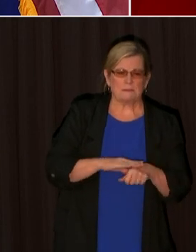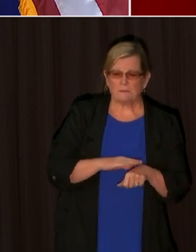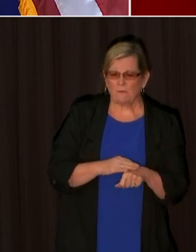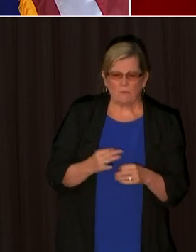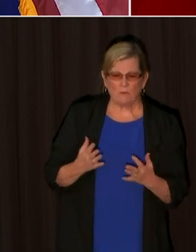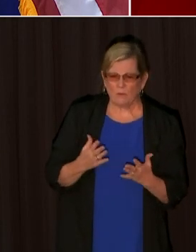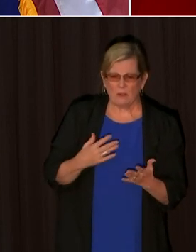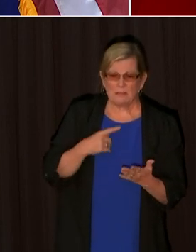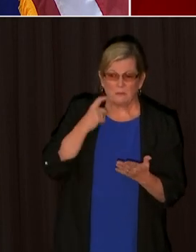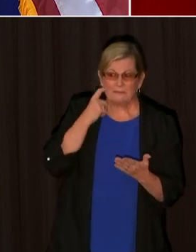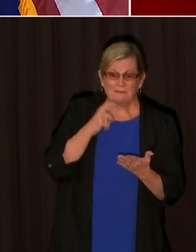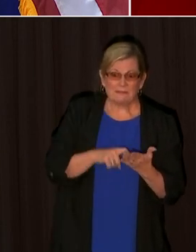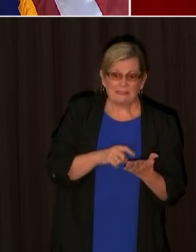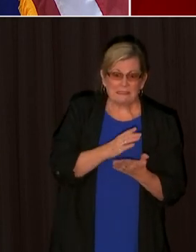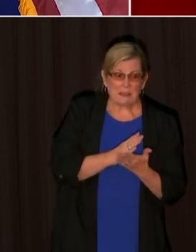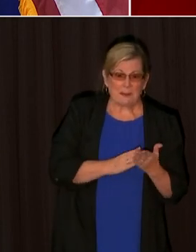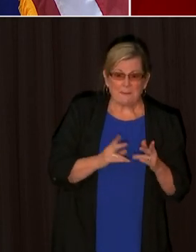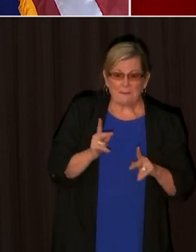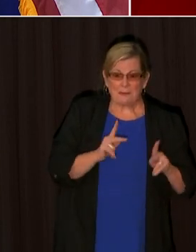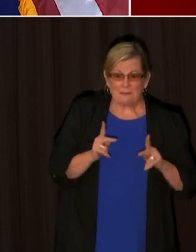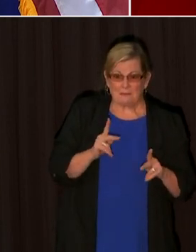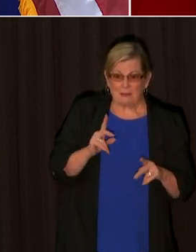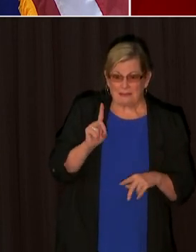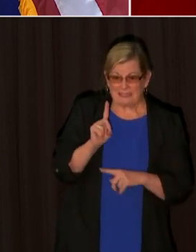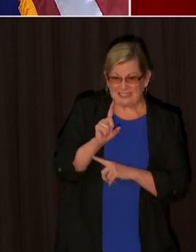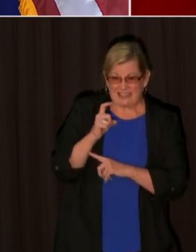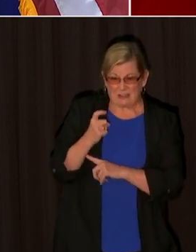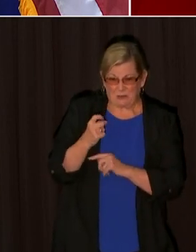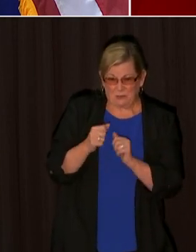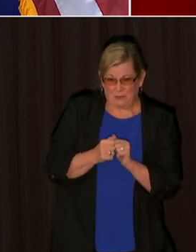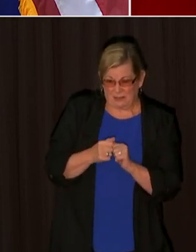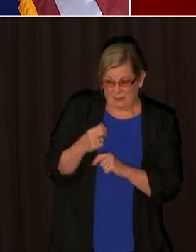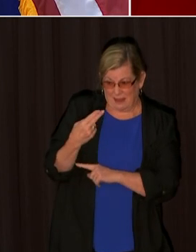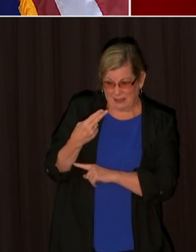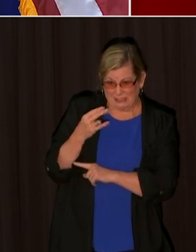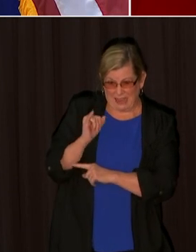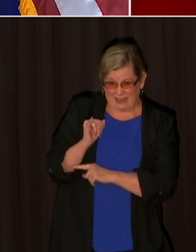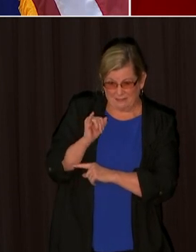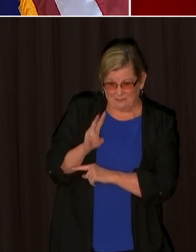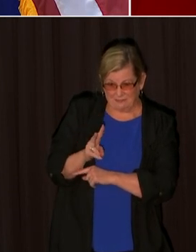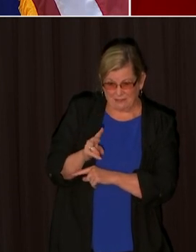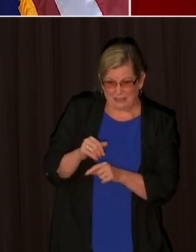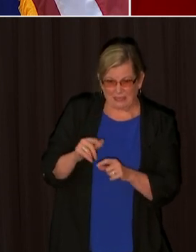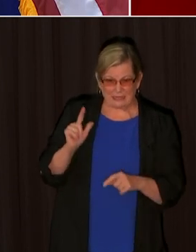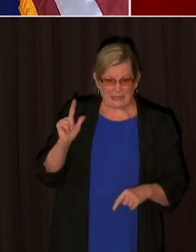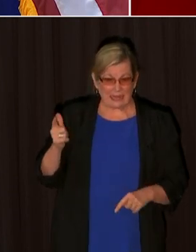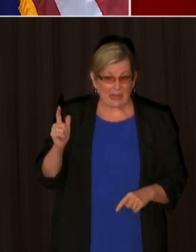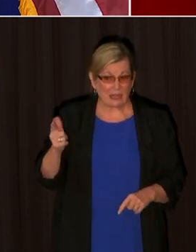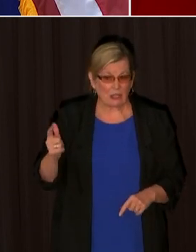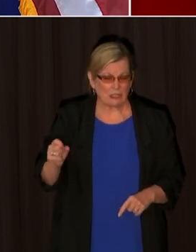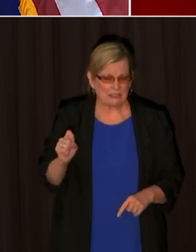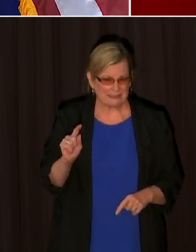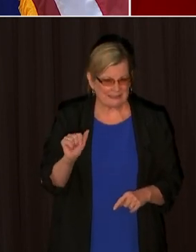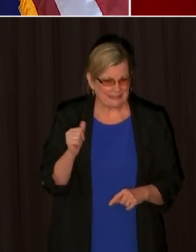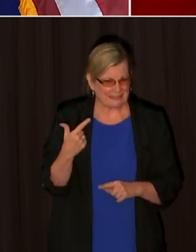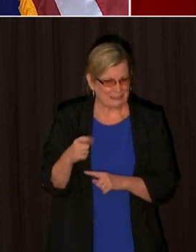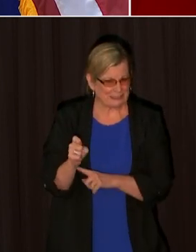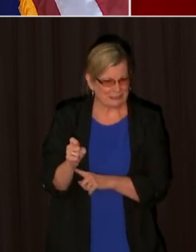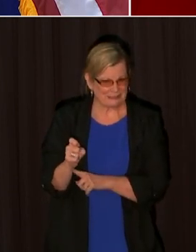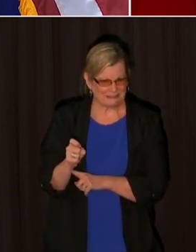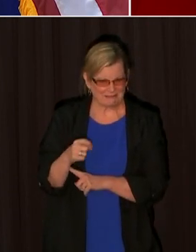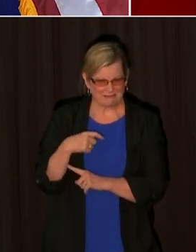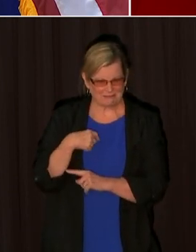with HIV at a later stage than we have previously seen in the district, which concerns us because we've